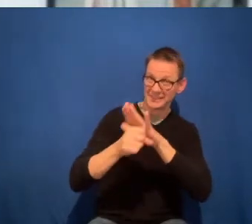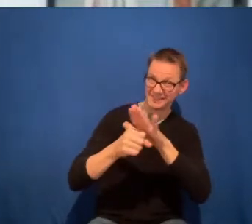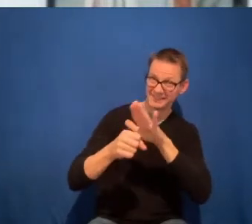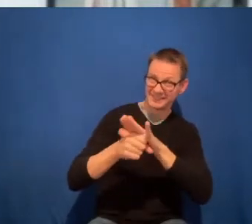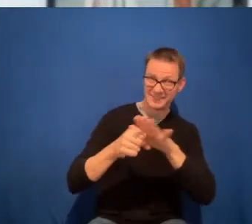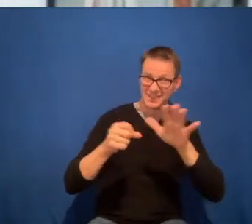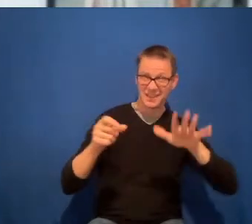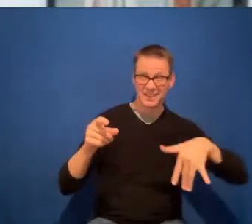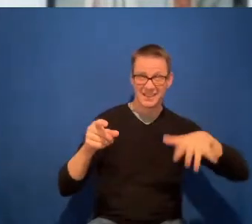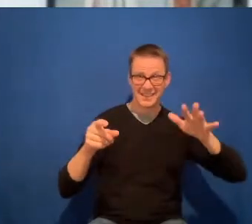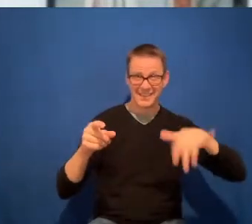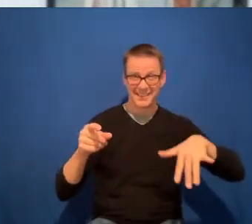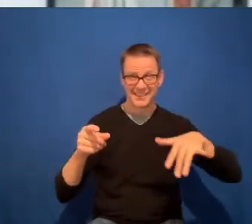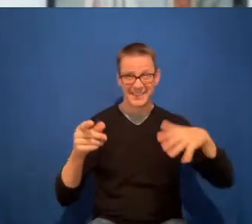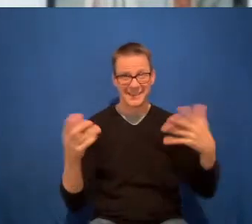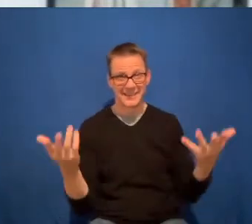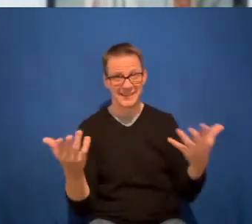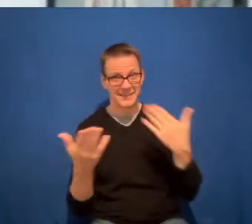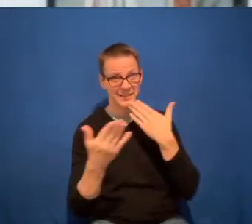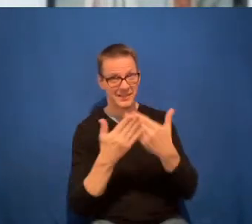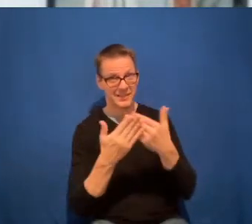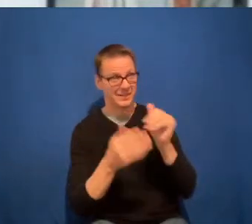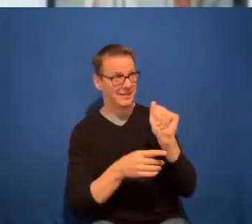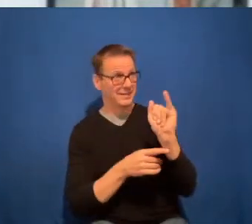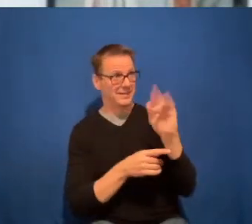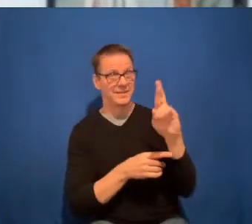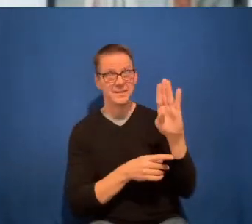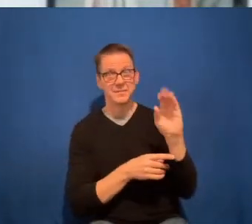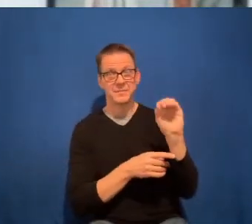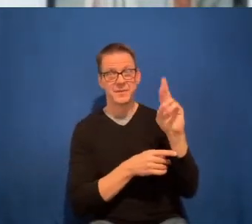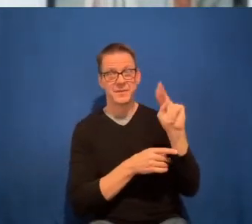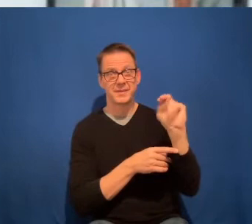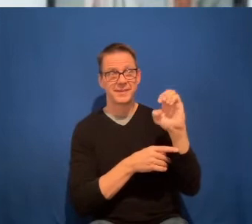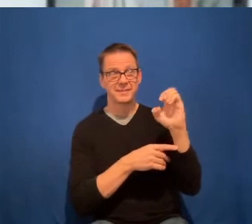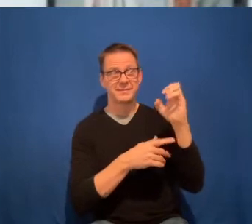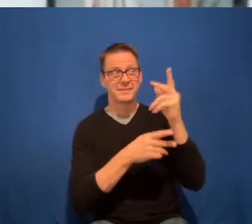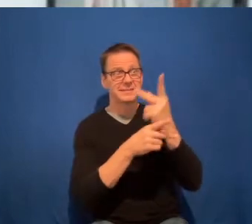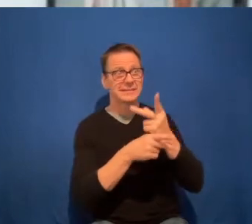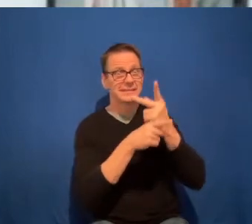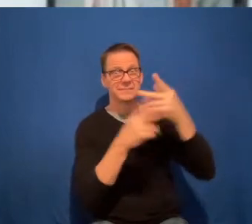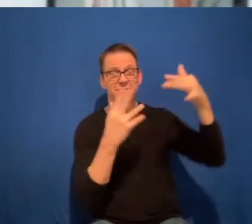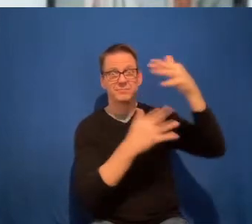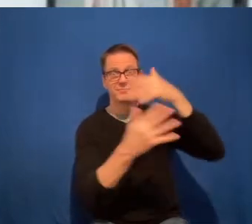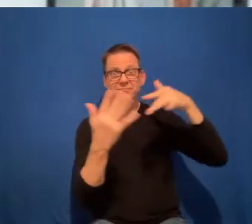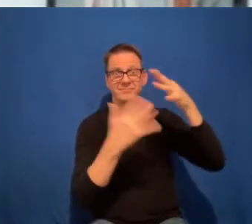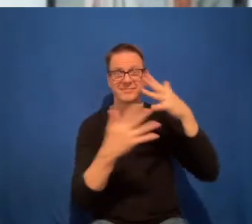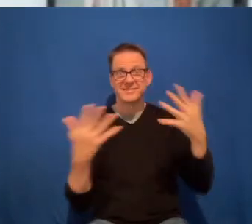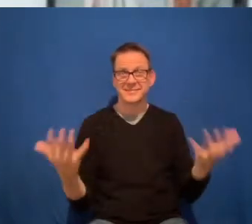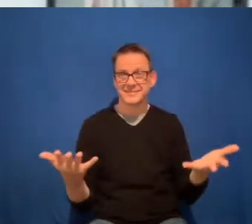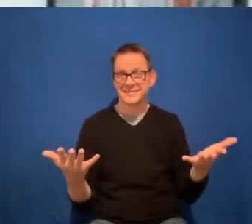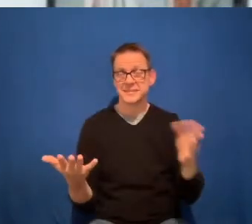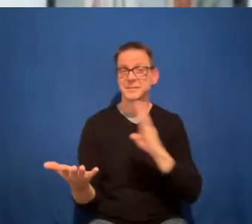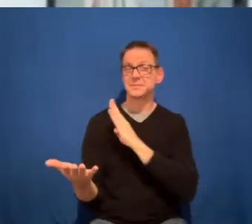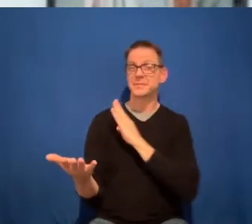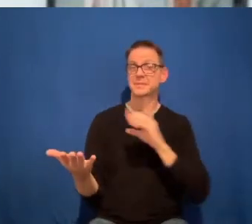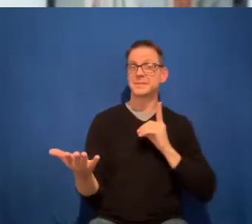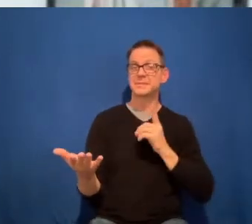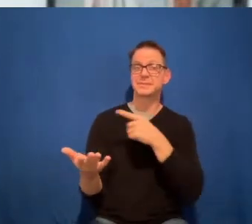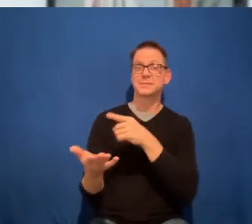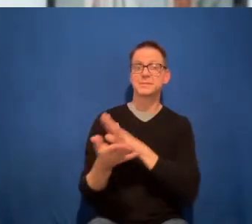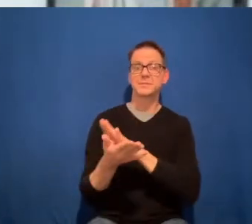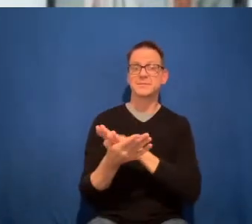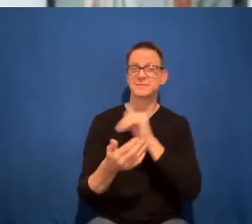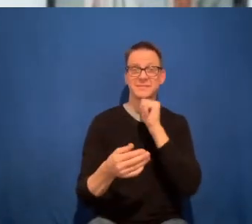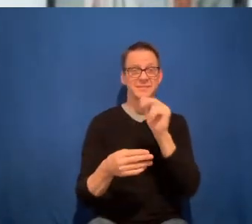know our boards of education are not allowing filtration devices to be used, even though there's good evidence